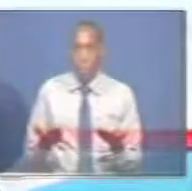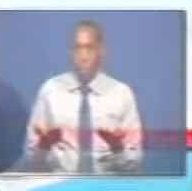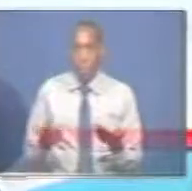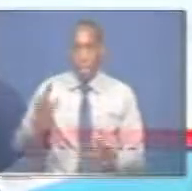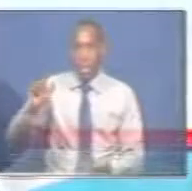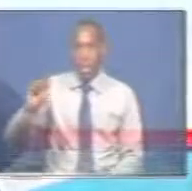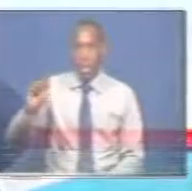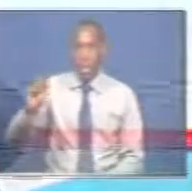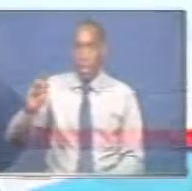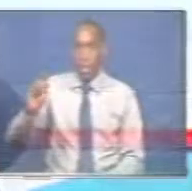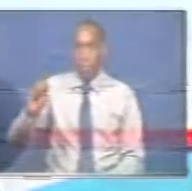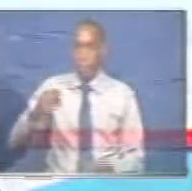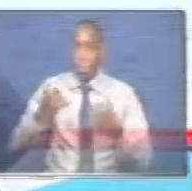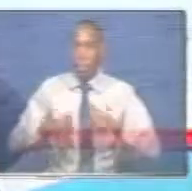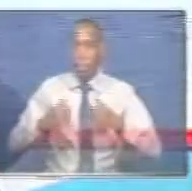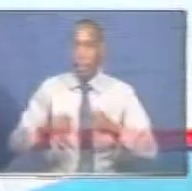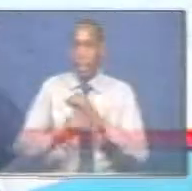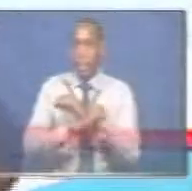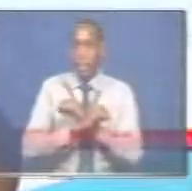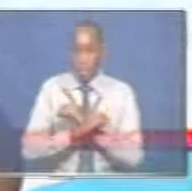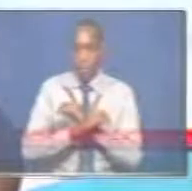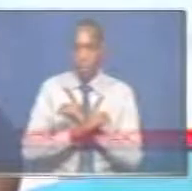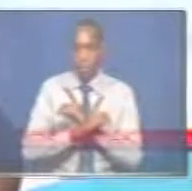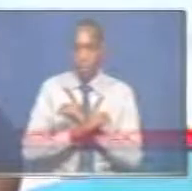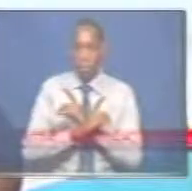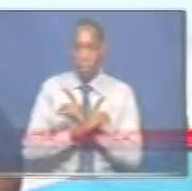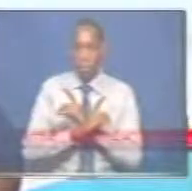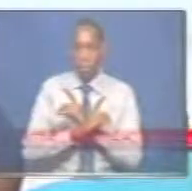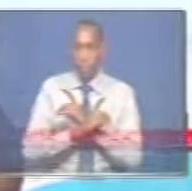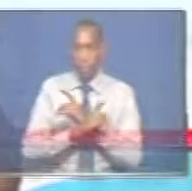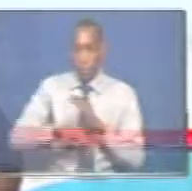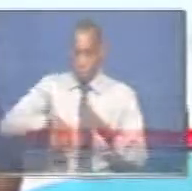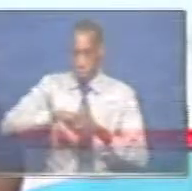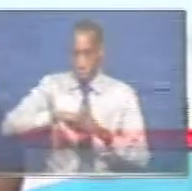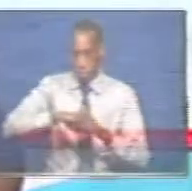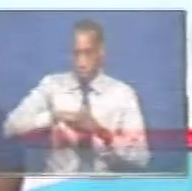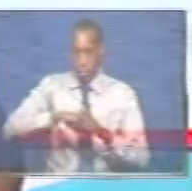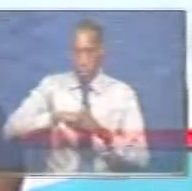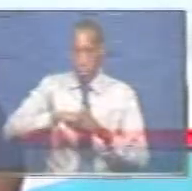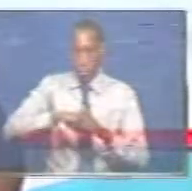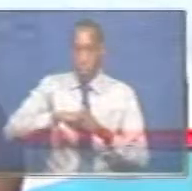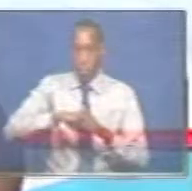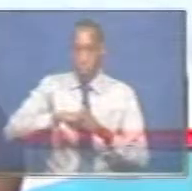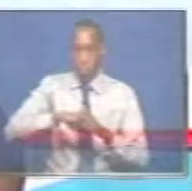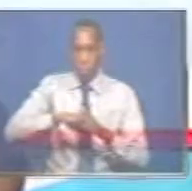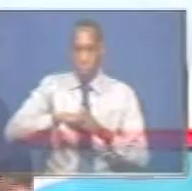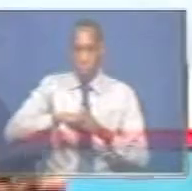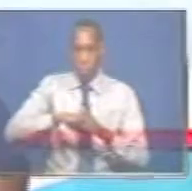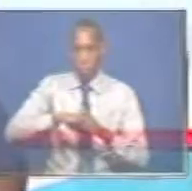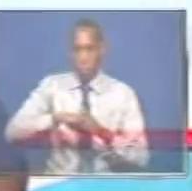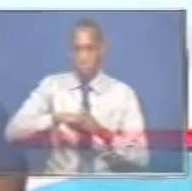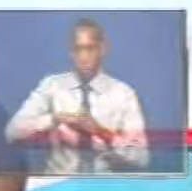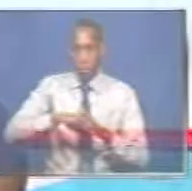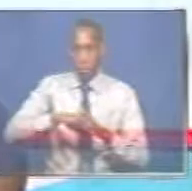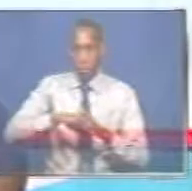very disciplined, mm-hmm. Defensive and attacking mm-hmm. Type of football. Mm-hmm. So here I see as if the manager make